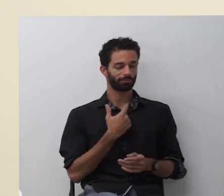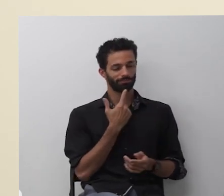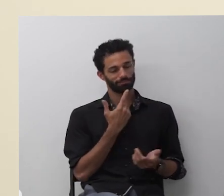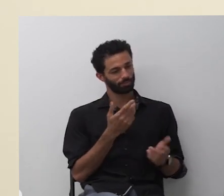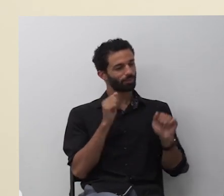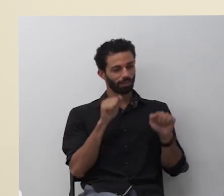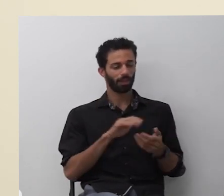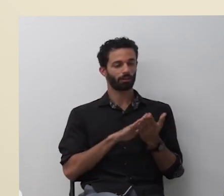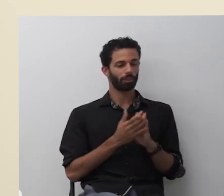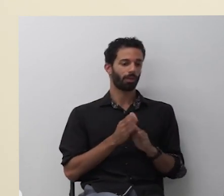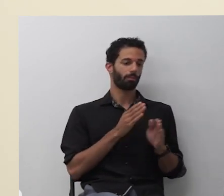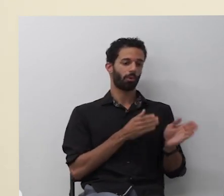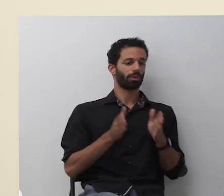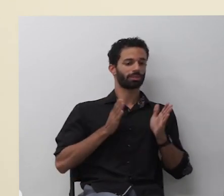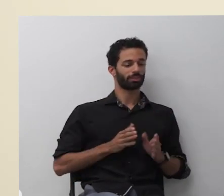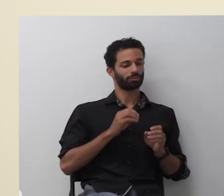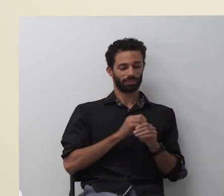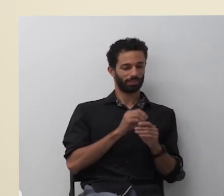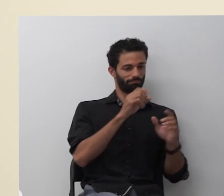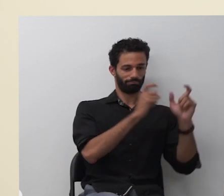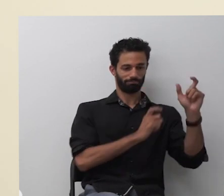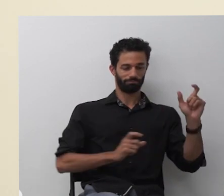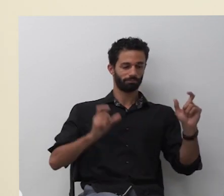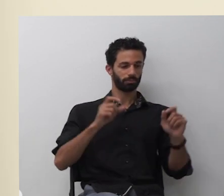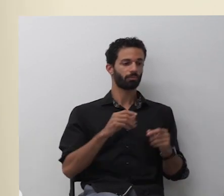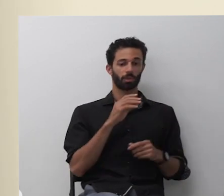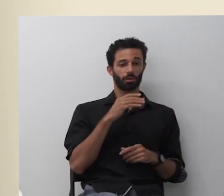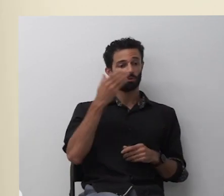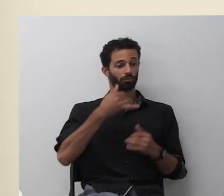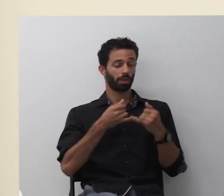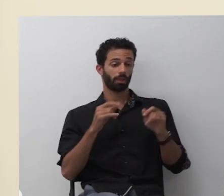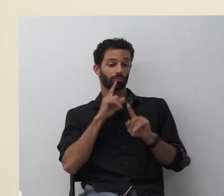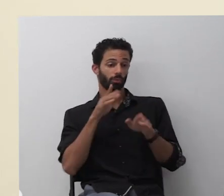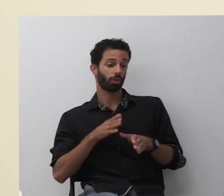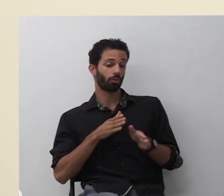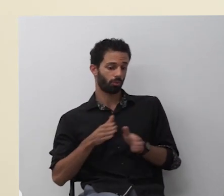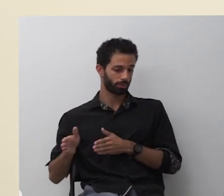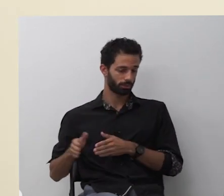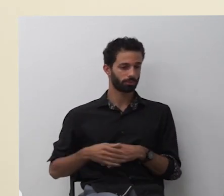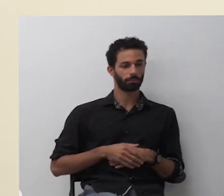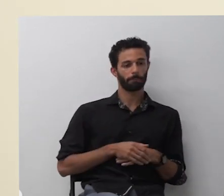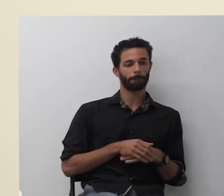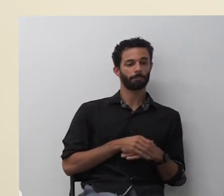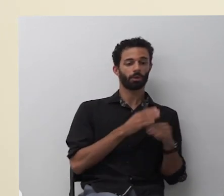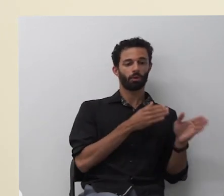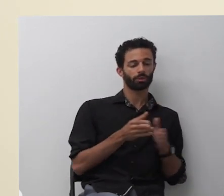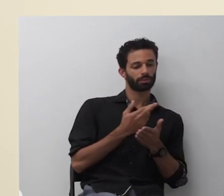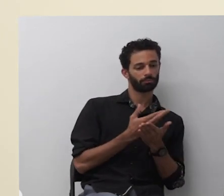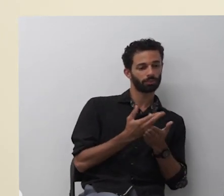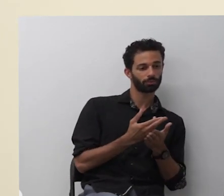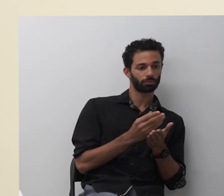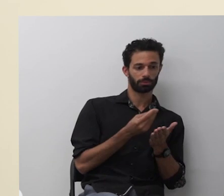could be an organizer in so many, right? You could be a frontline responder organizer, you could be an organizer of resources